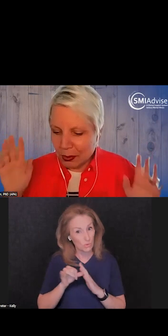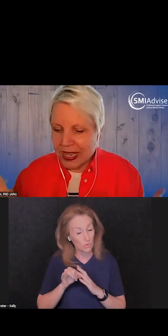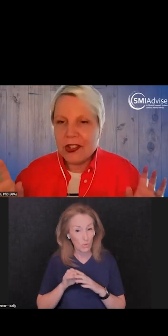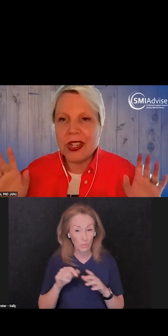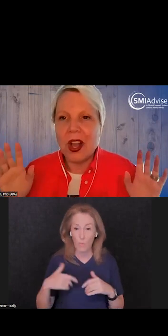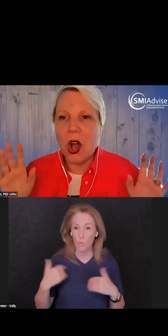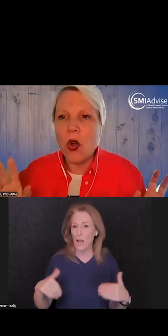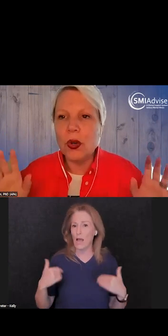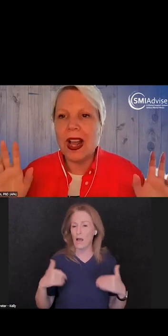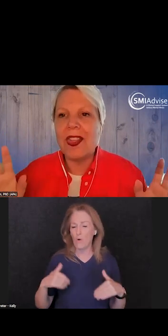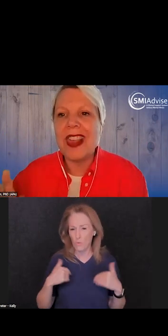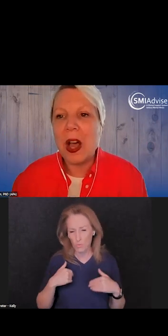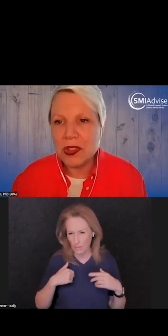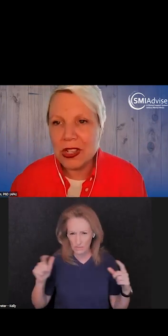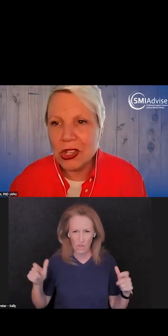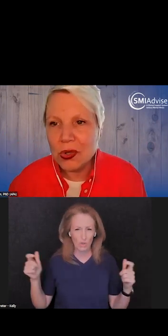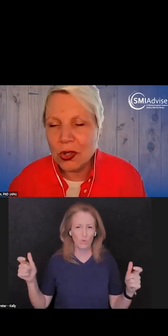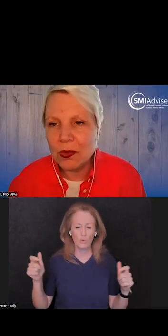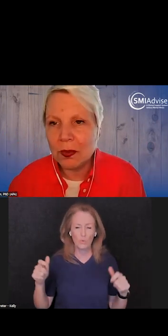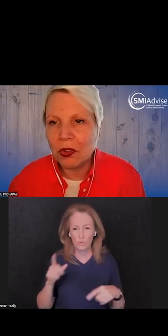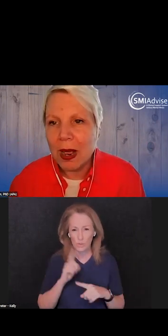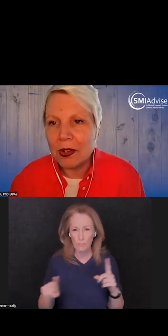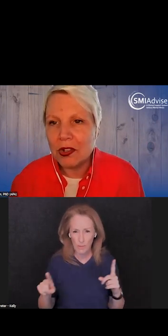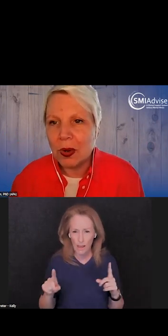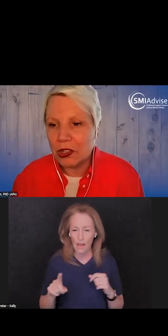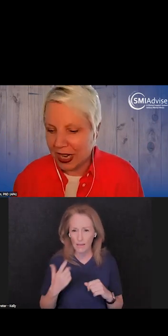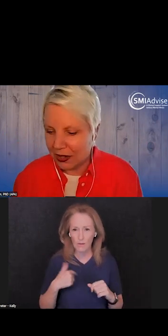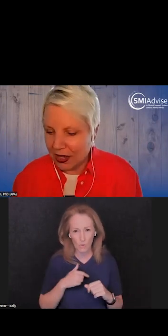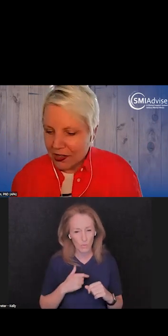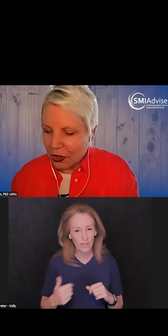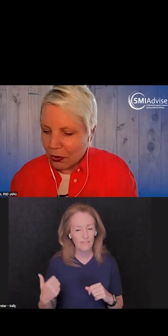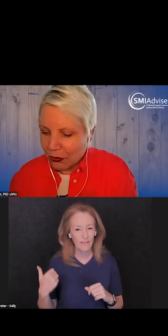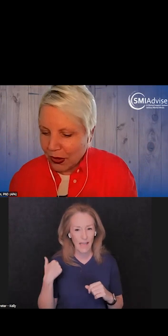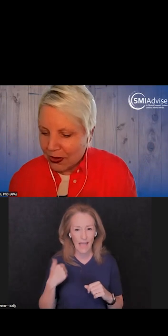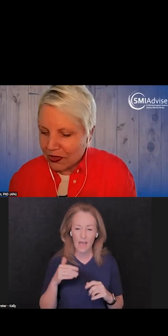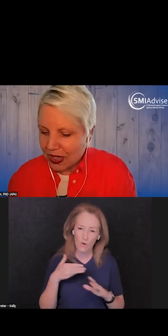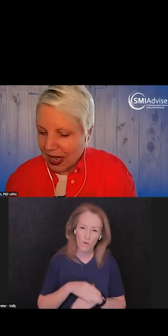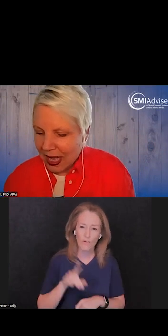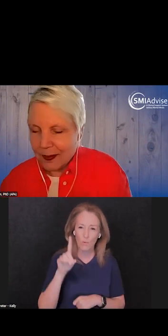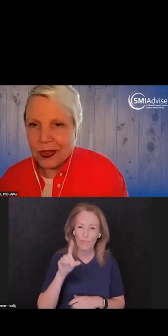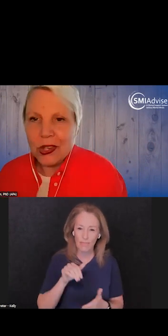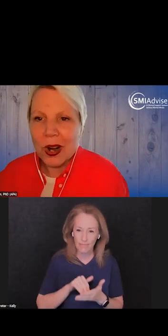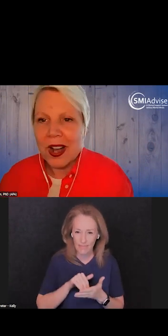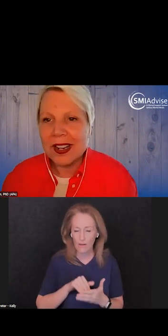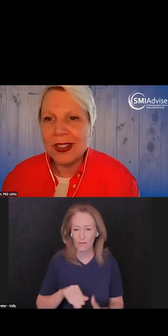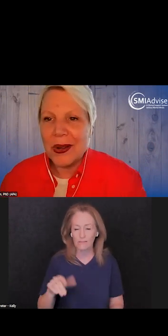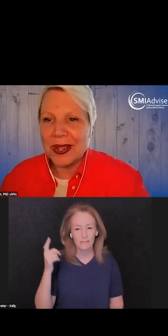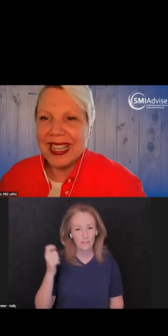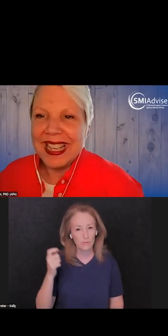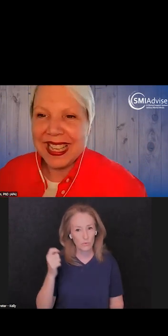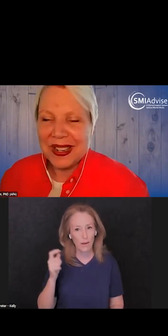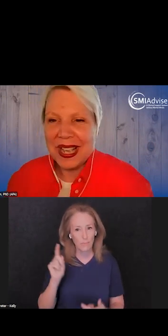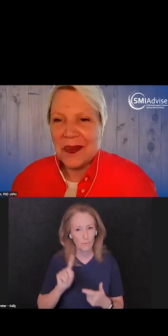we breached over 1,000 YouTube subscribers to our channel. So folks, you are not